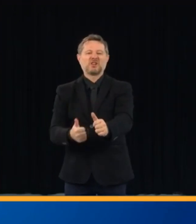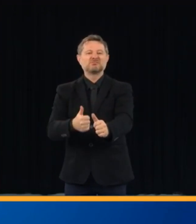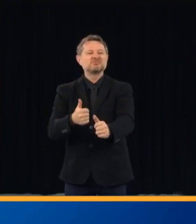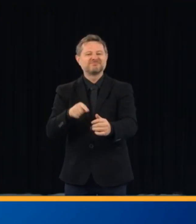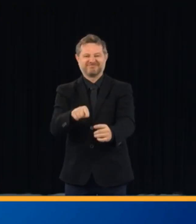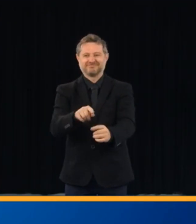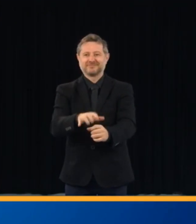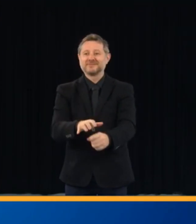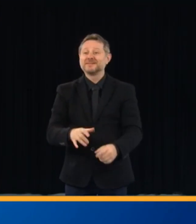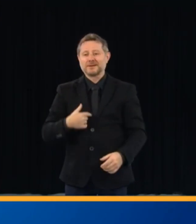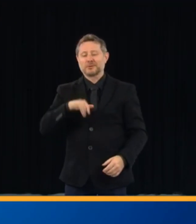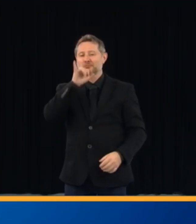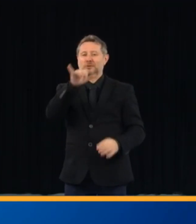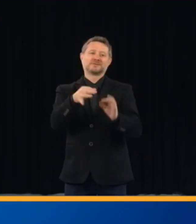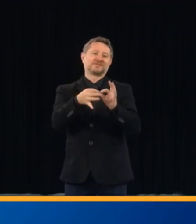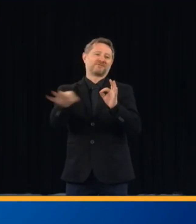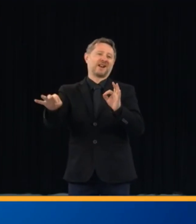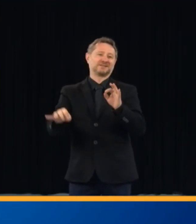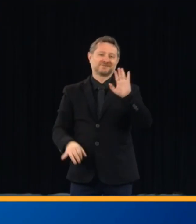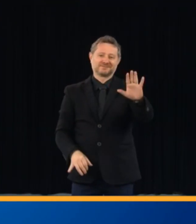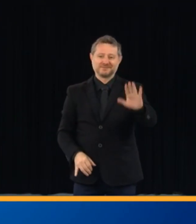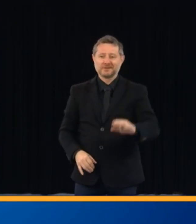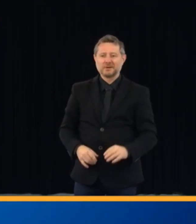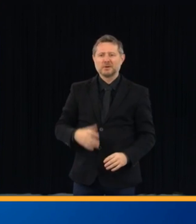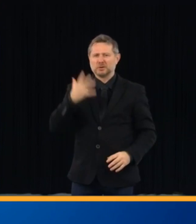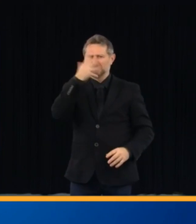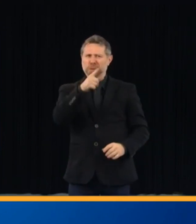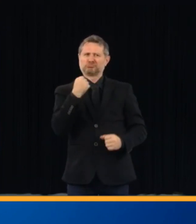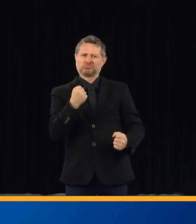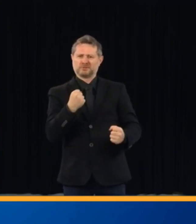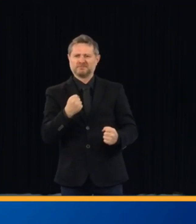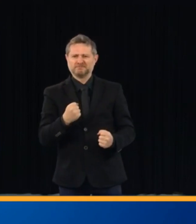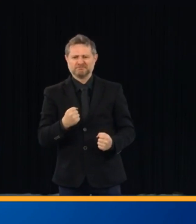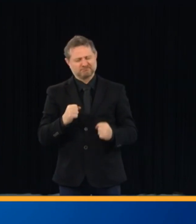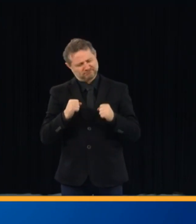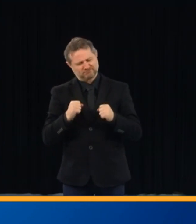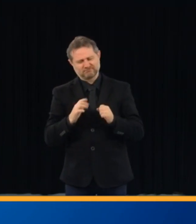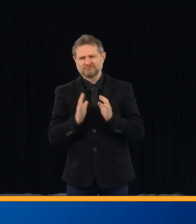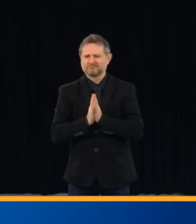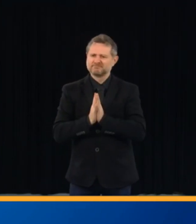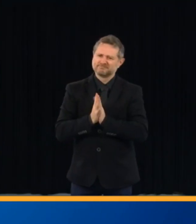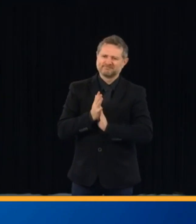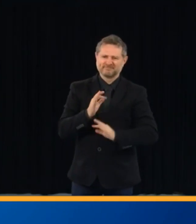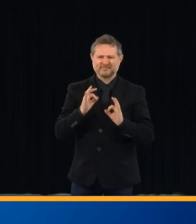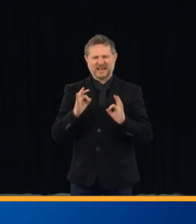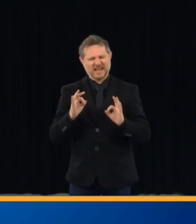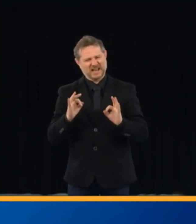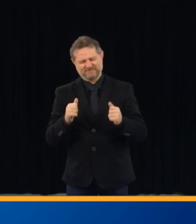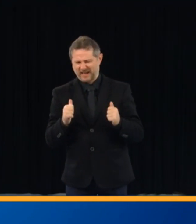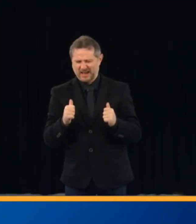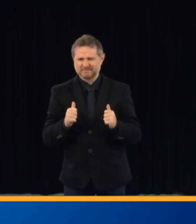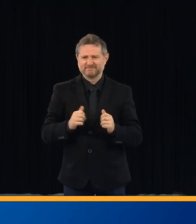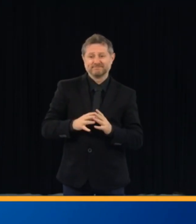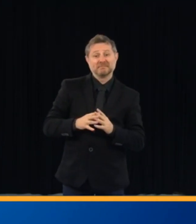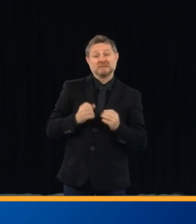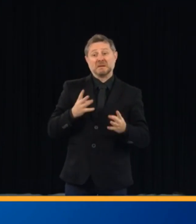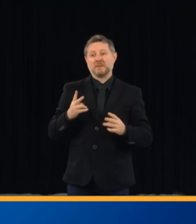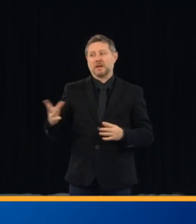You're looking fit and fine. Many people are asking about